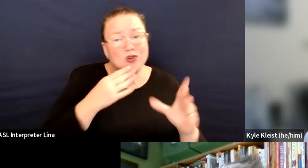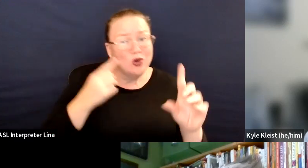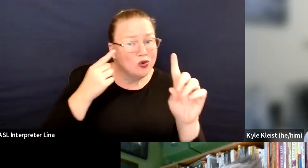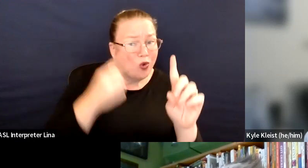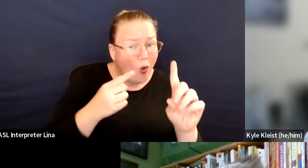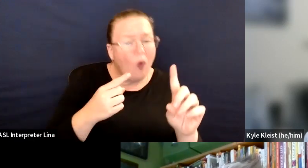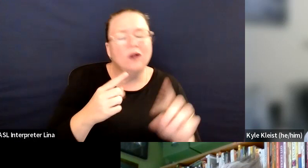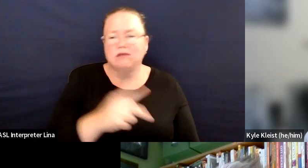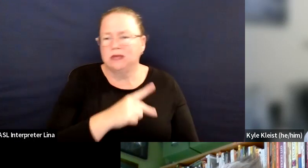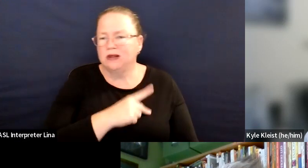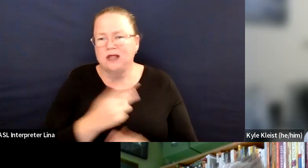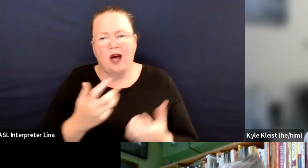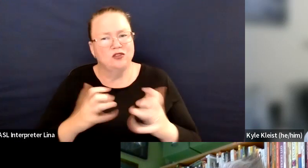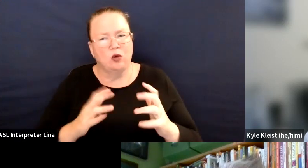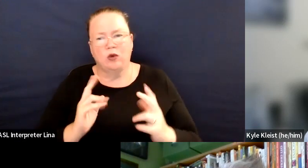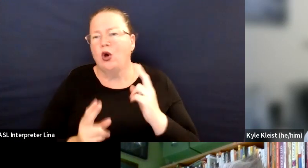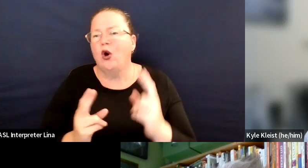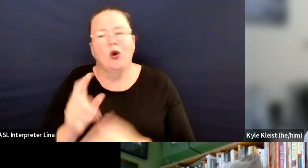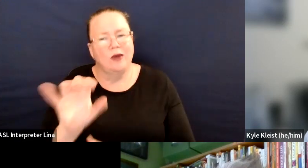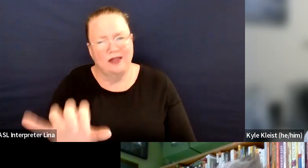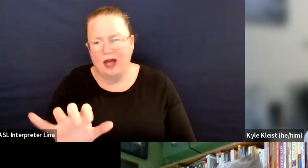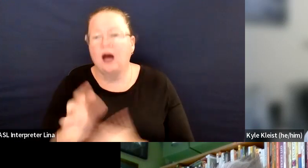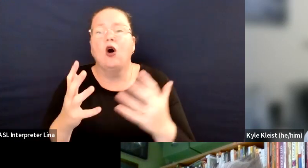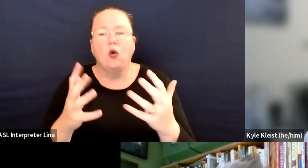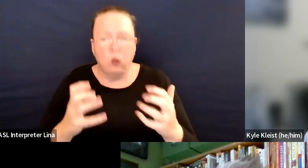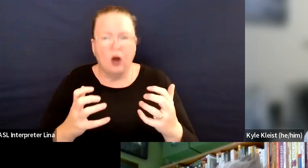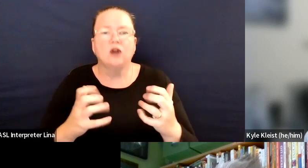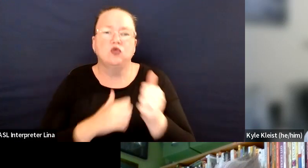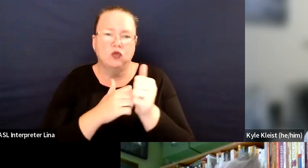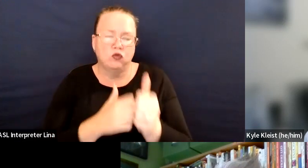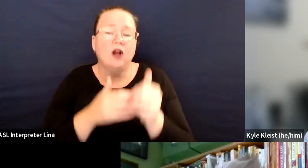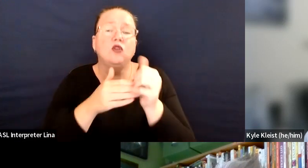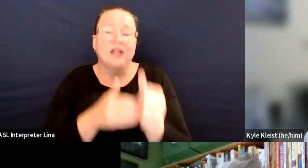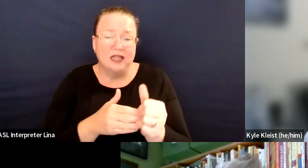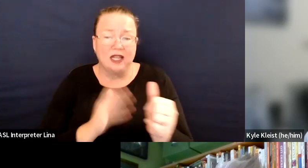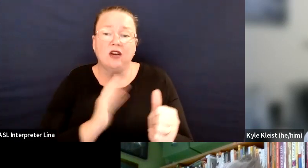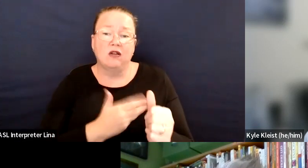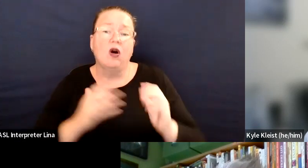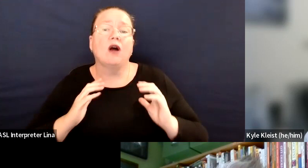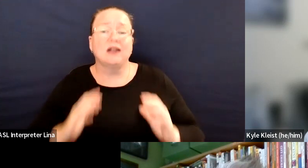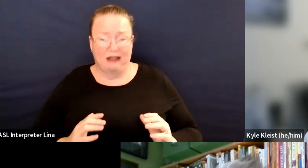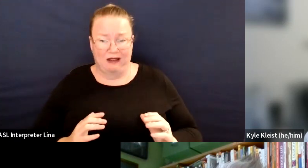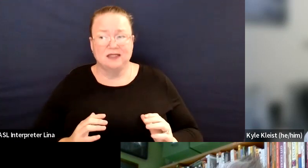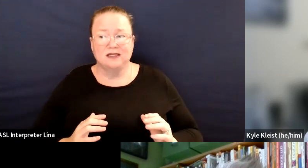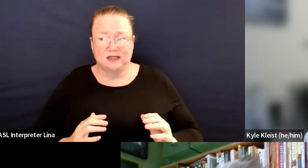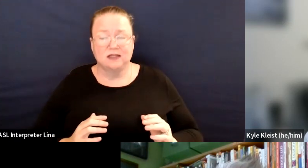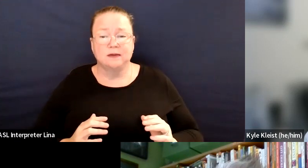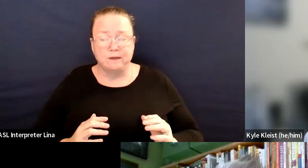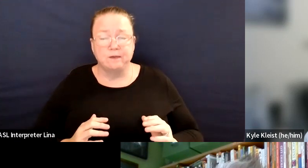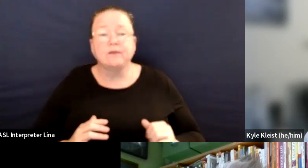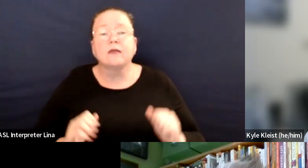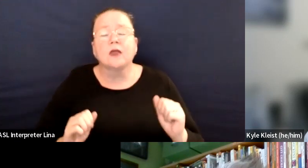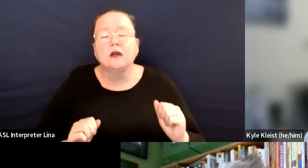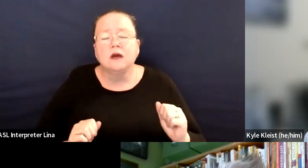personally wouldn't want to rush it. We really just want to follow the lead of our clients. And then